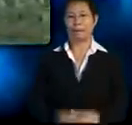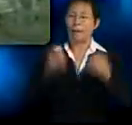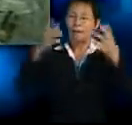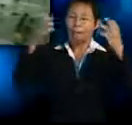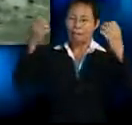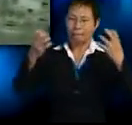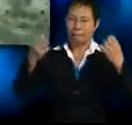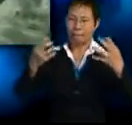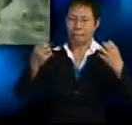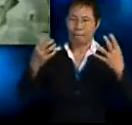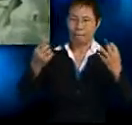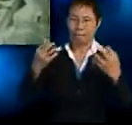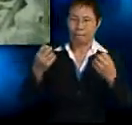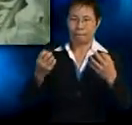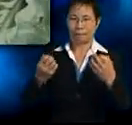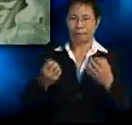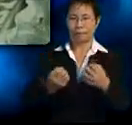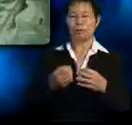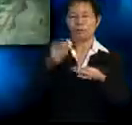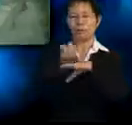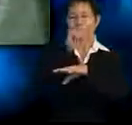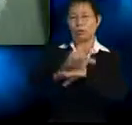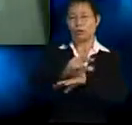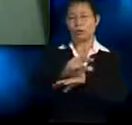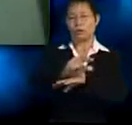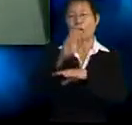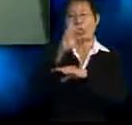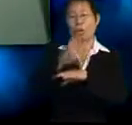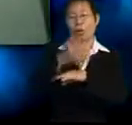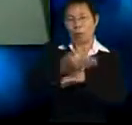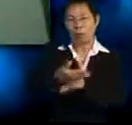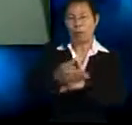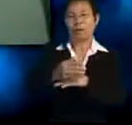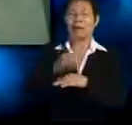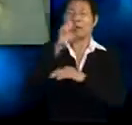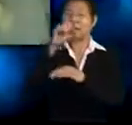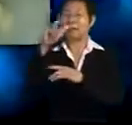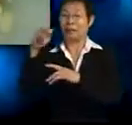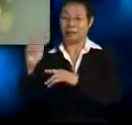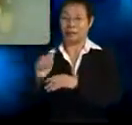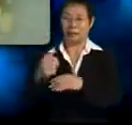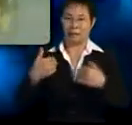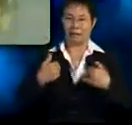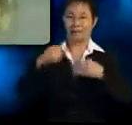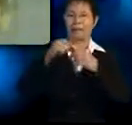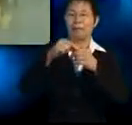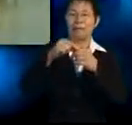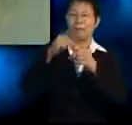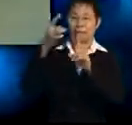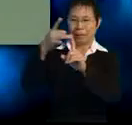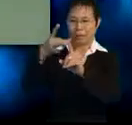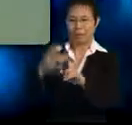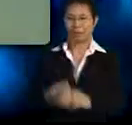Many precious stones used as ornaments are silicates, and its color depends on the metal in it.